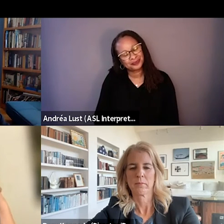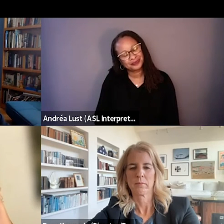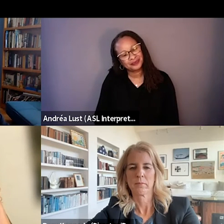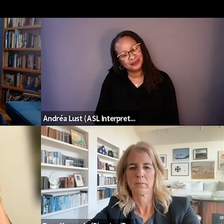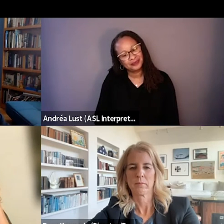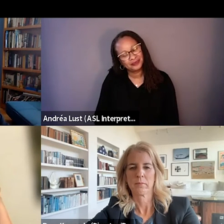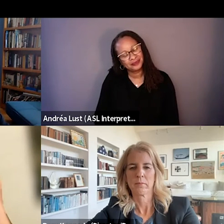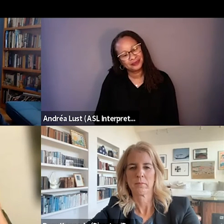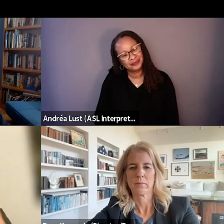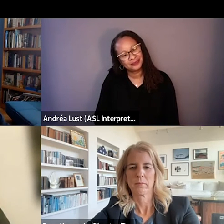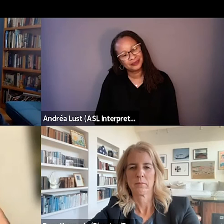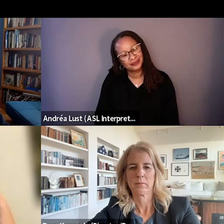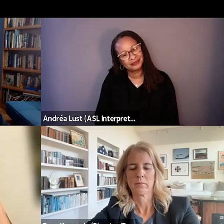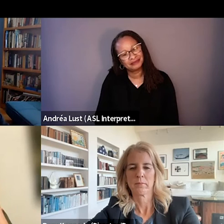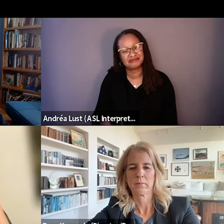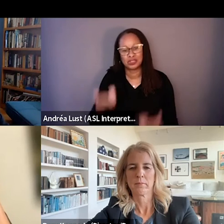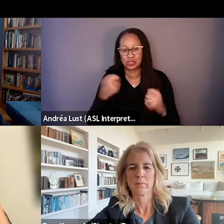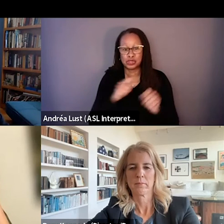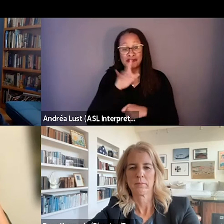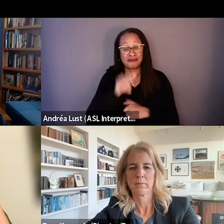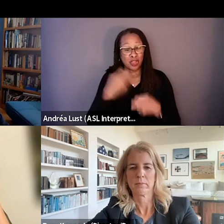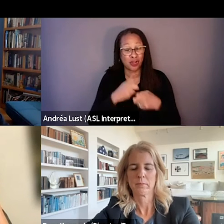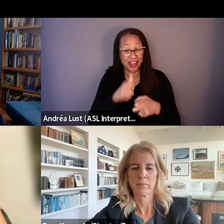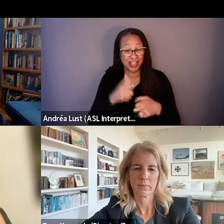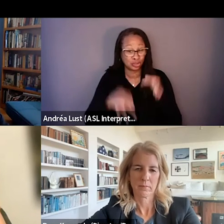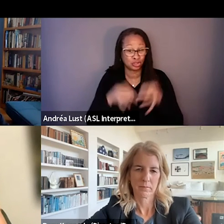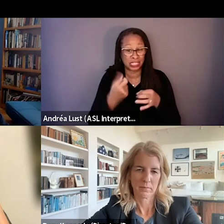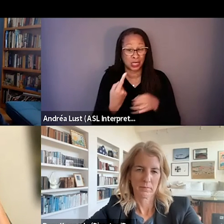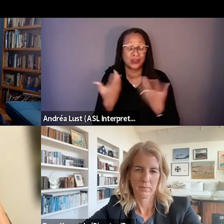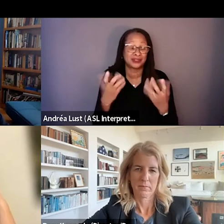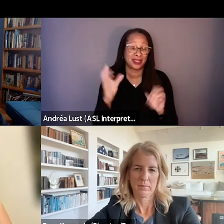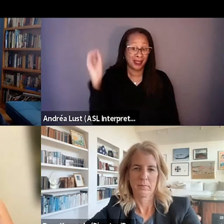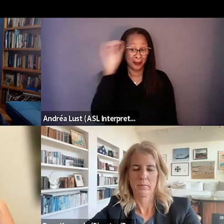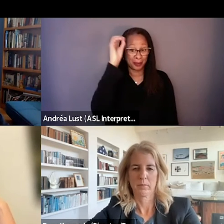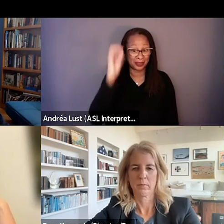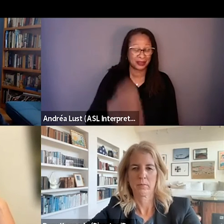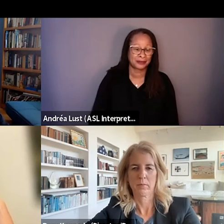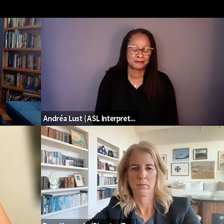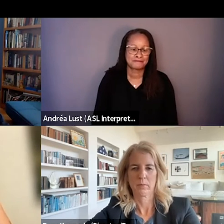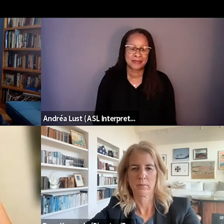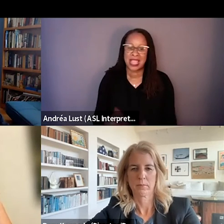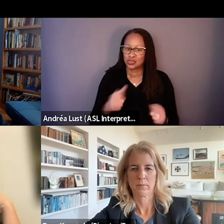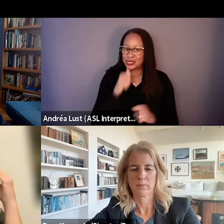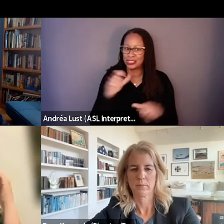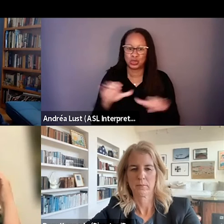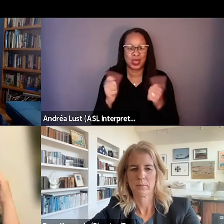I think we tried really hard not to judge anybody or anybody's opinion. So I tried not to do a lot of